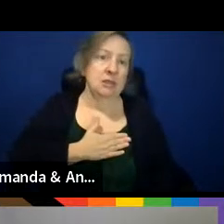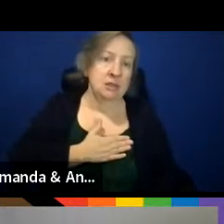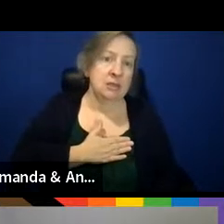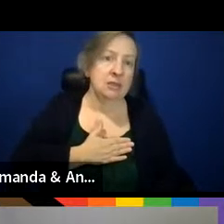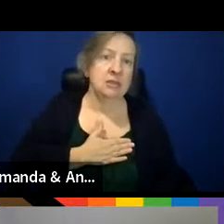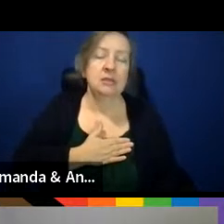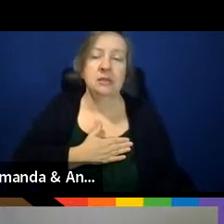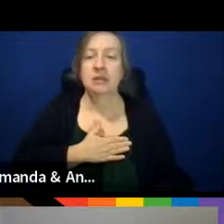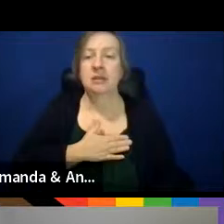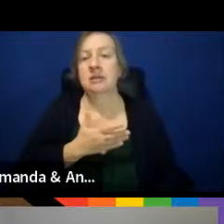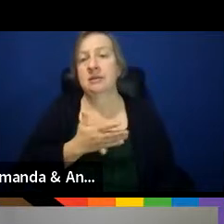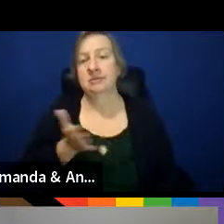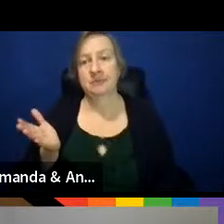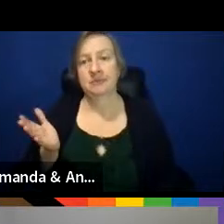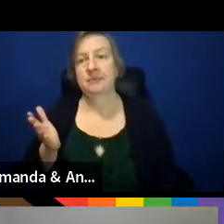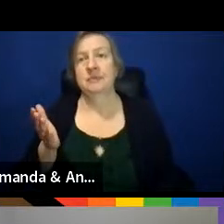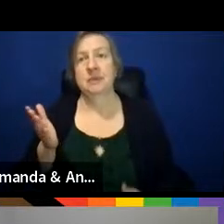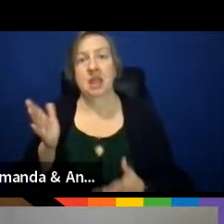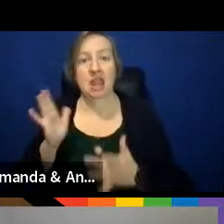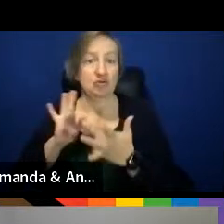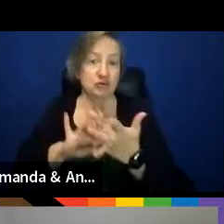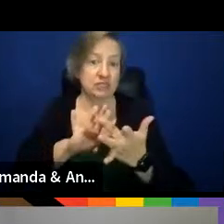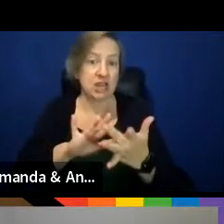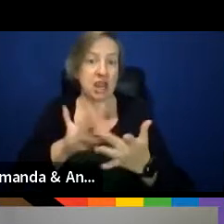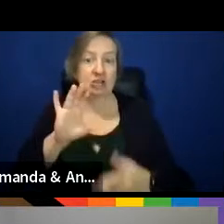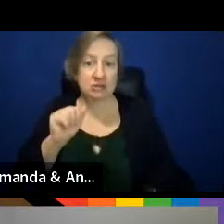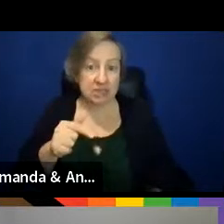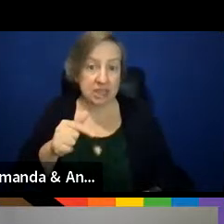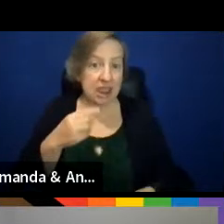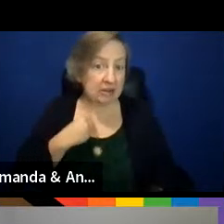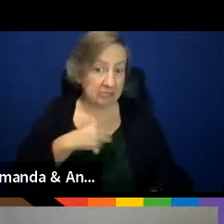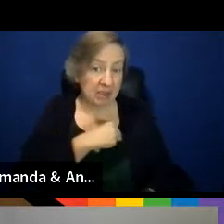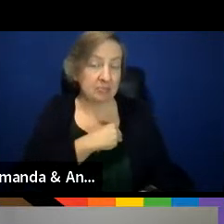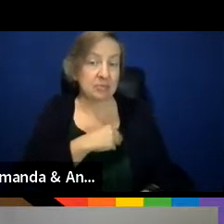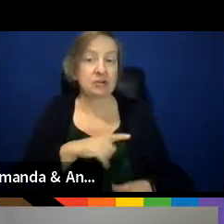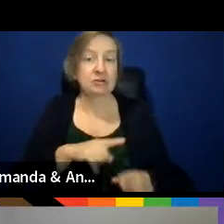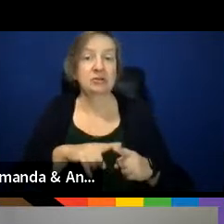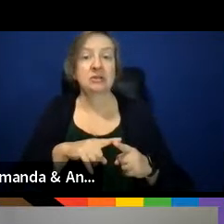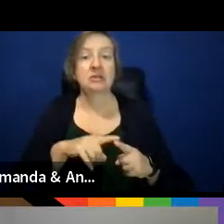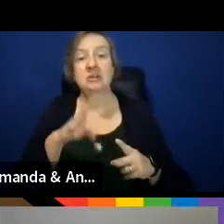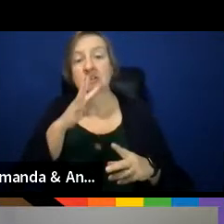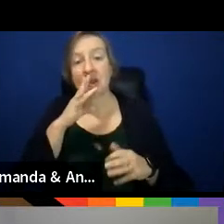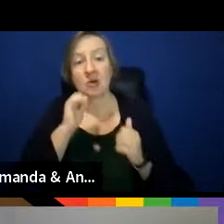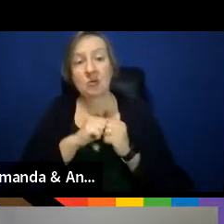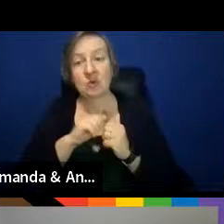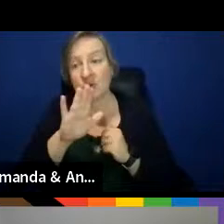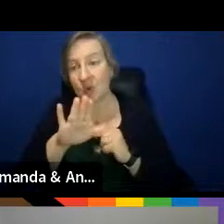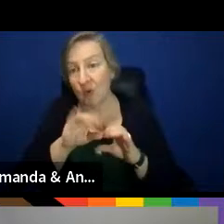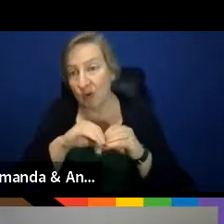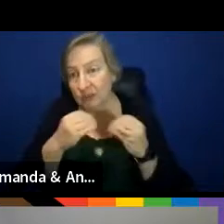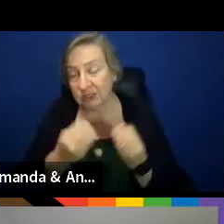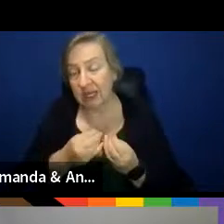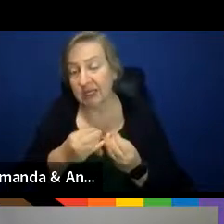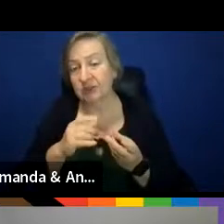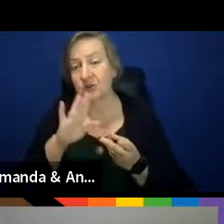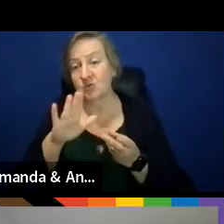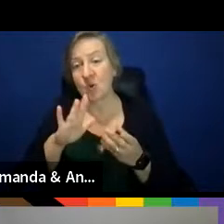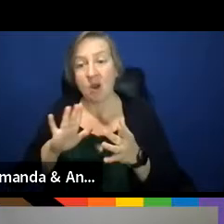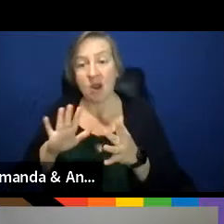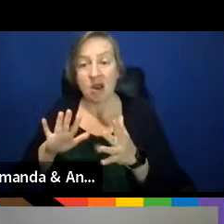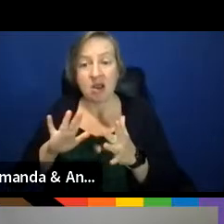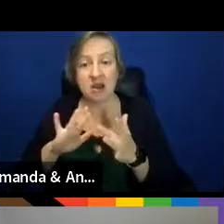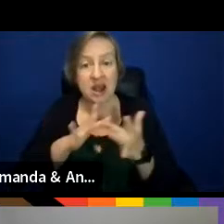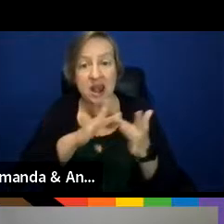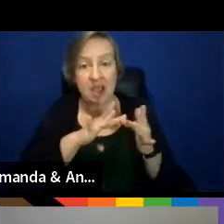as a reach out to the CAG members, talk to your organizations, to your network of folks, to